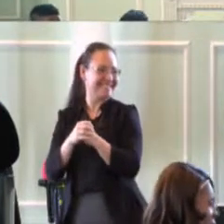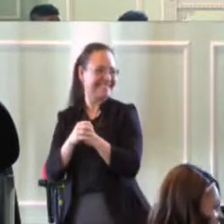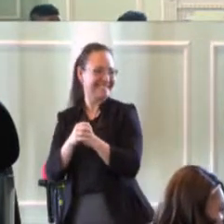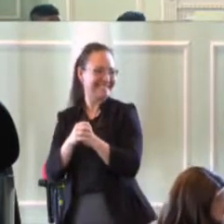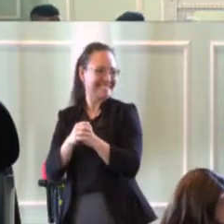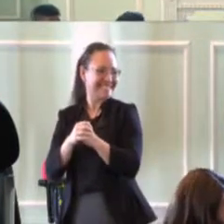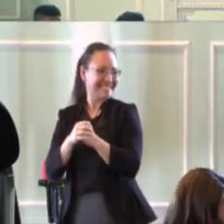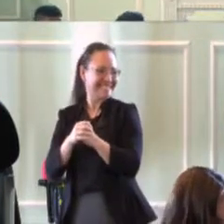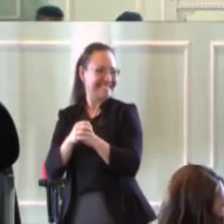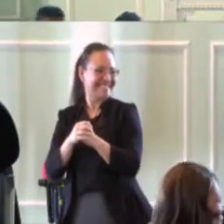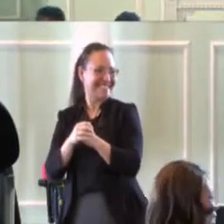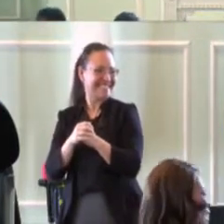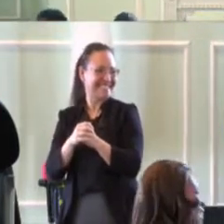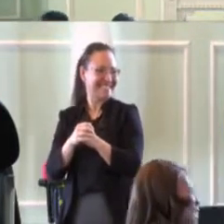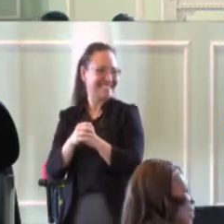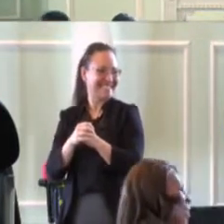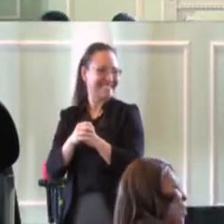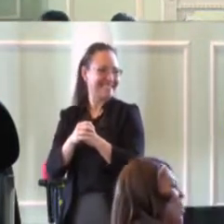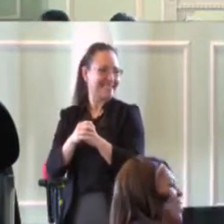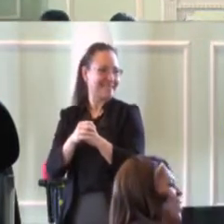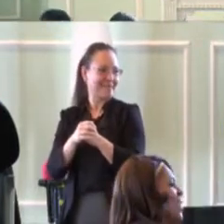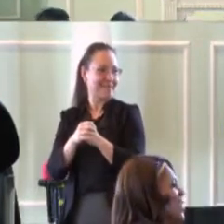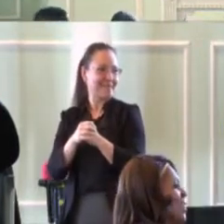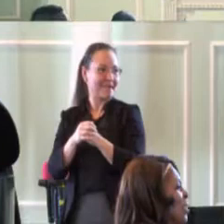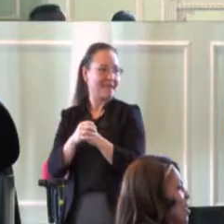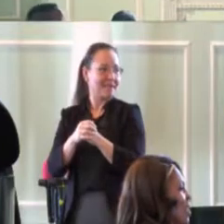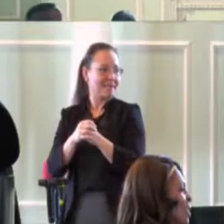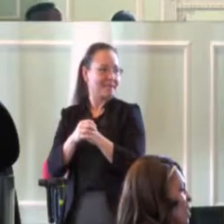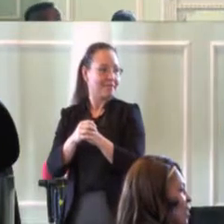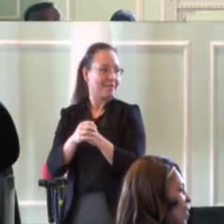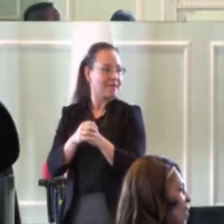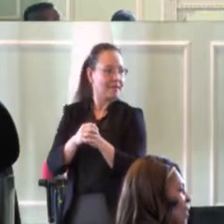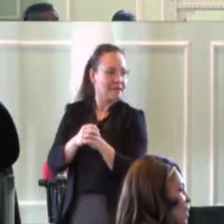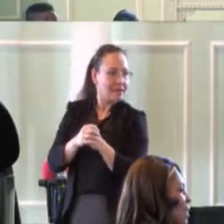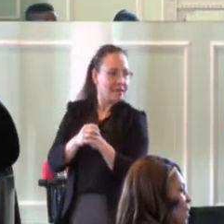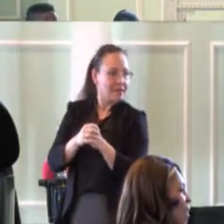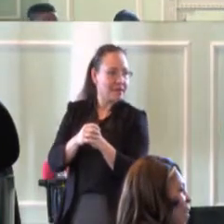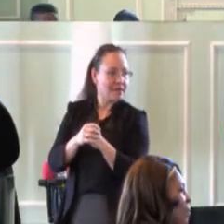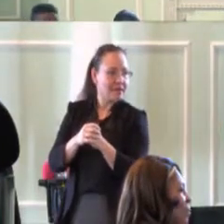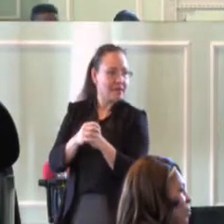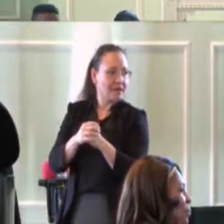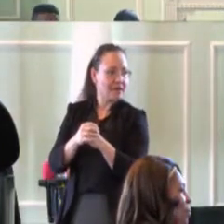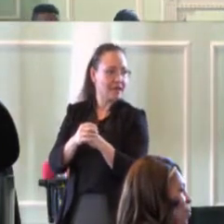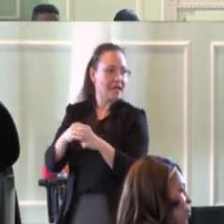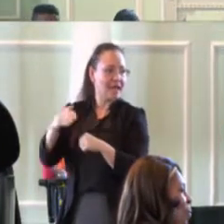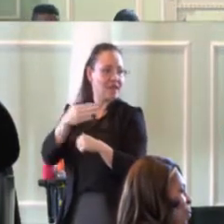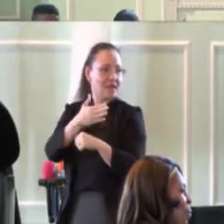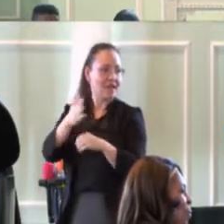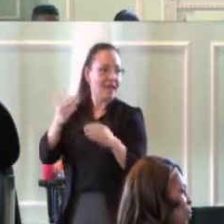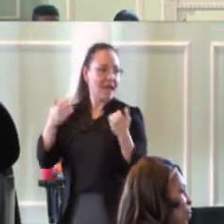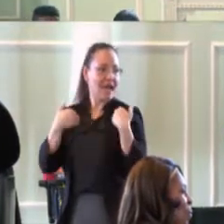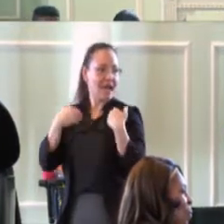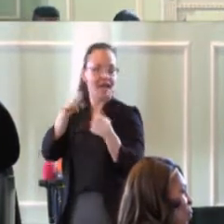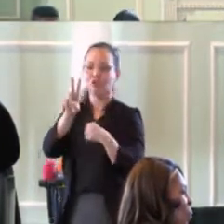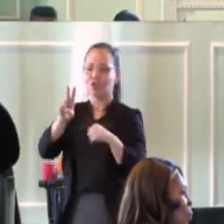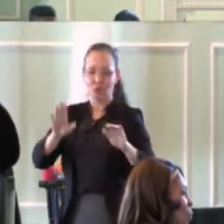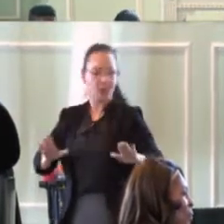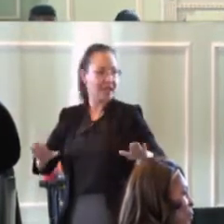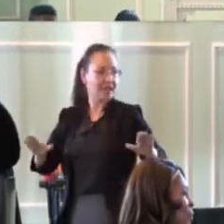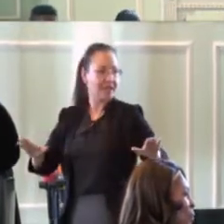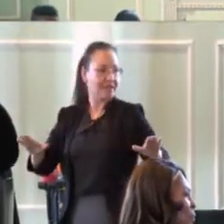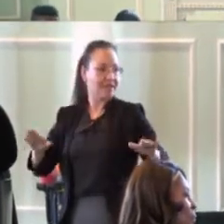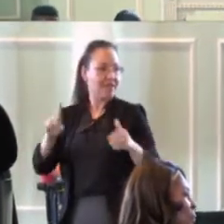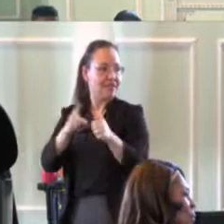That's close enough. And the mother name was Jochebed. And they had two children at